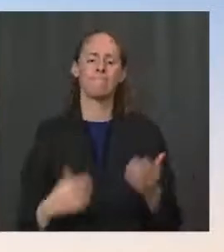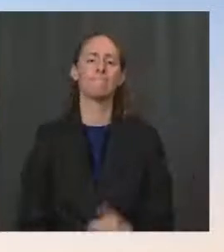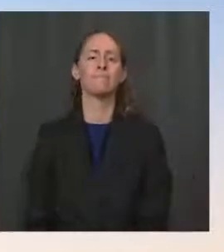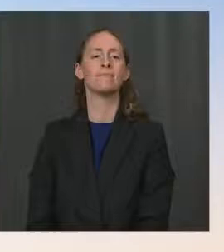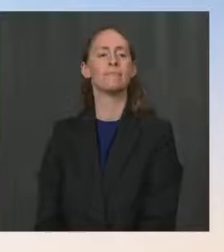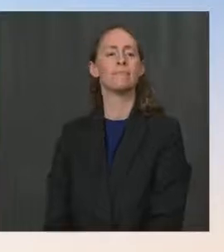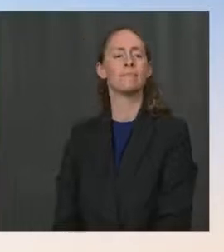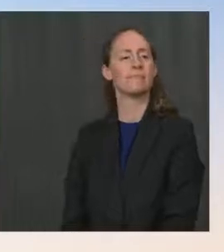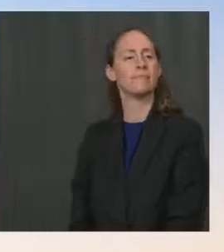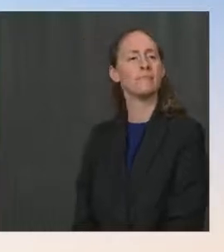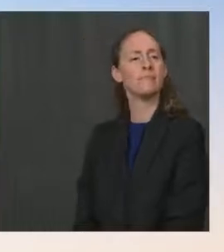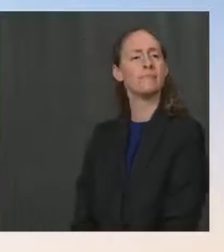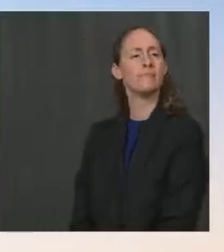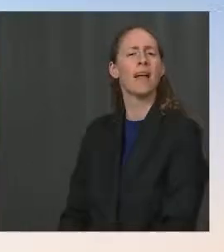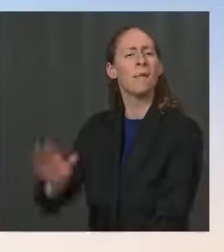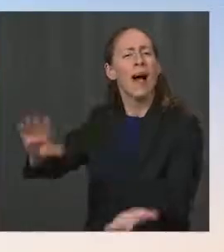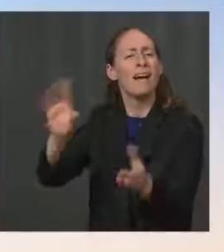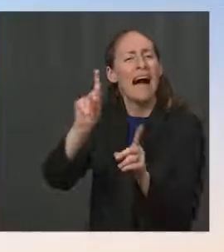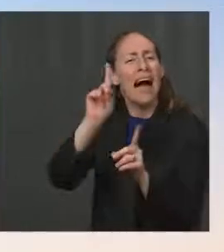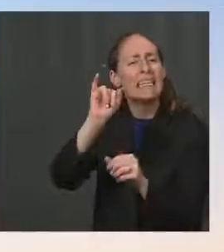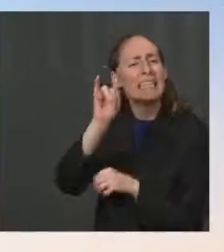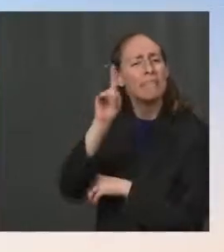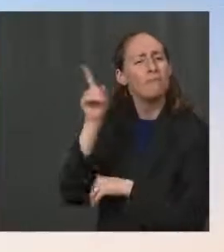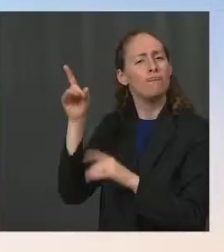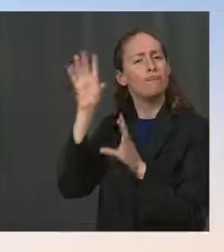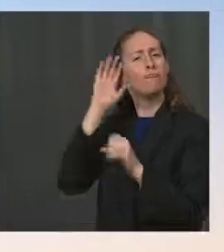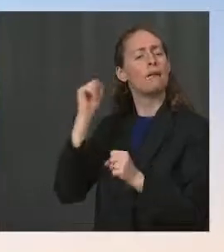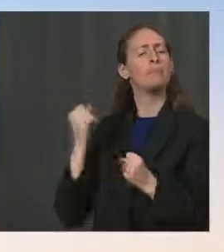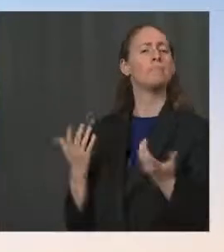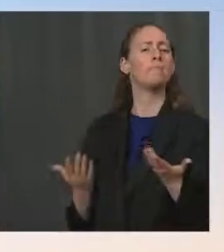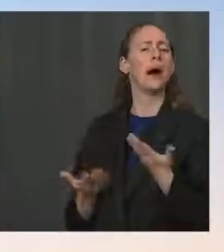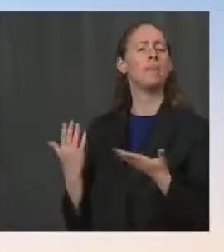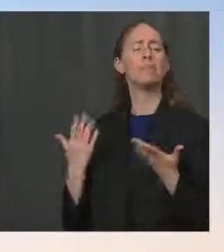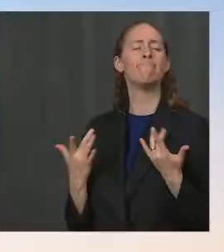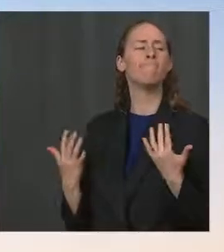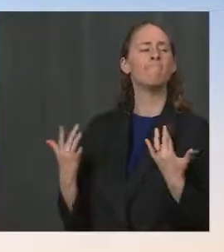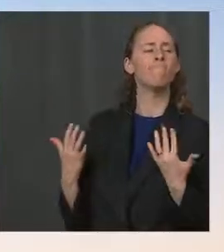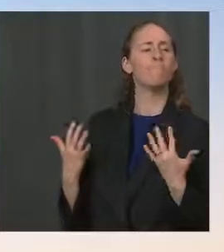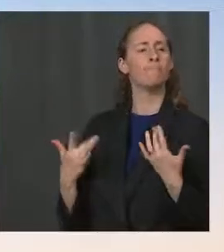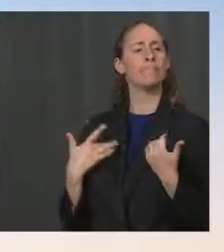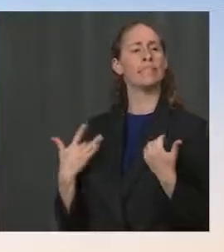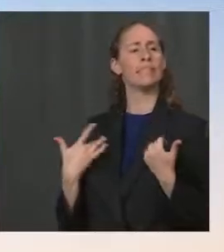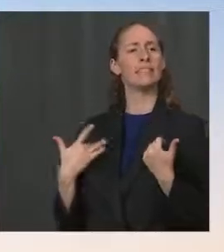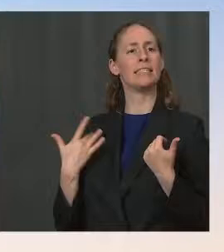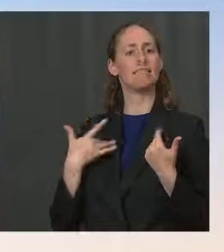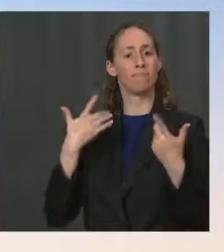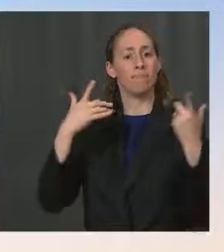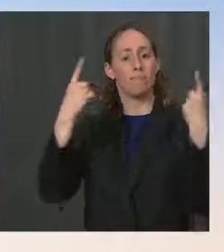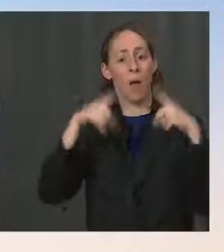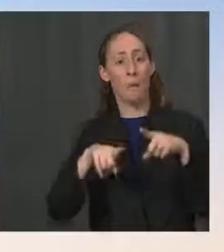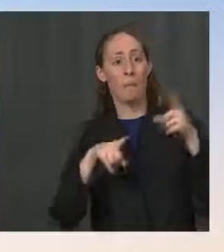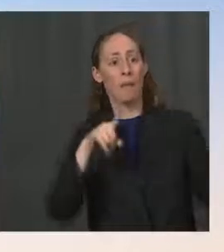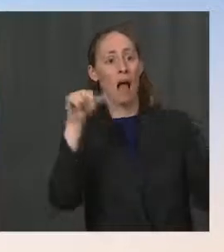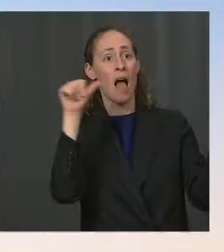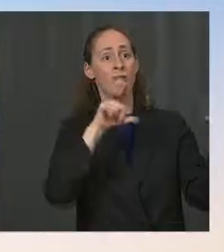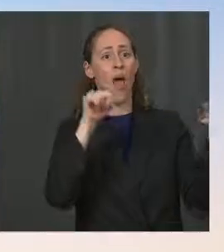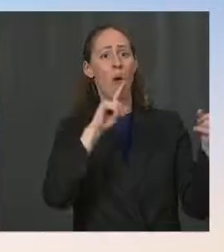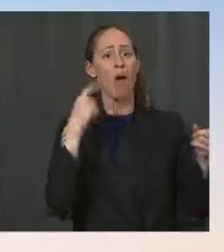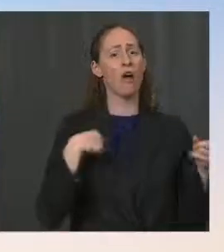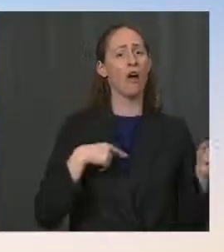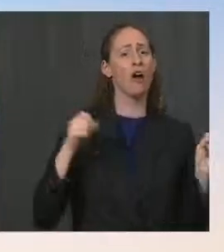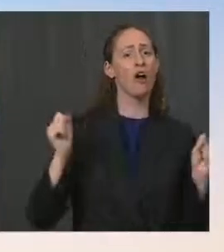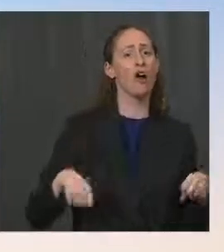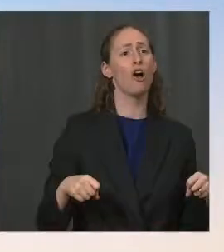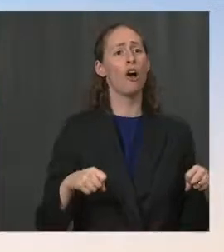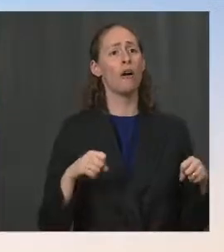of a perception that even the former president of Afghanistan didn't have that confidence in the Afghan forces? Is that why maybe he